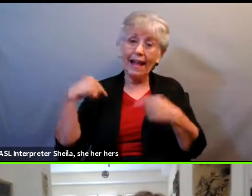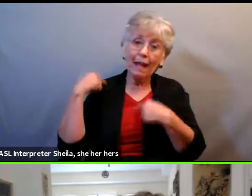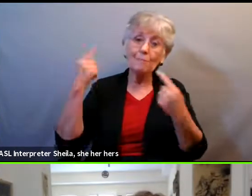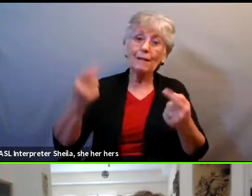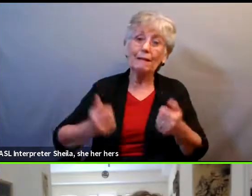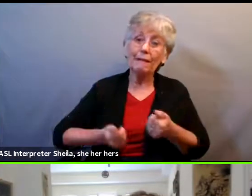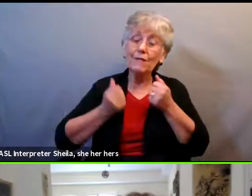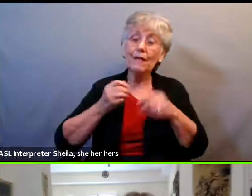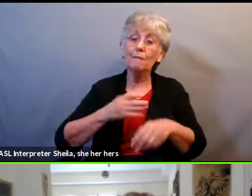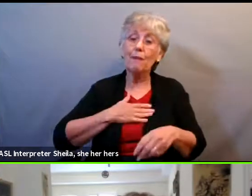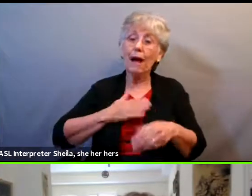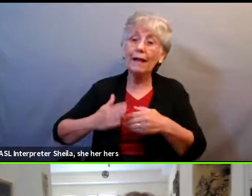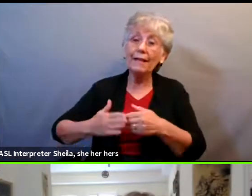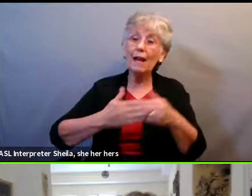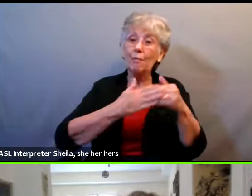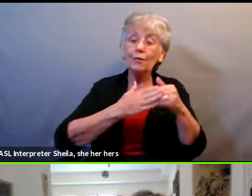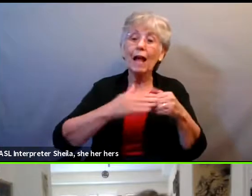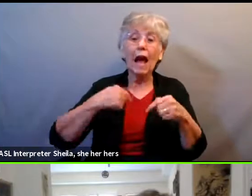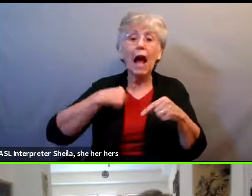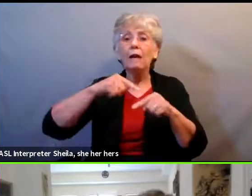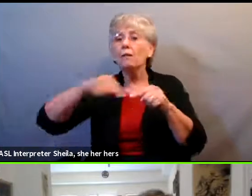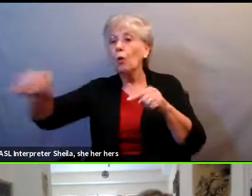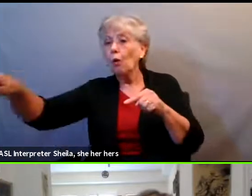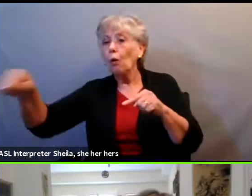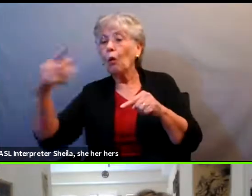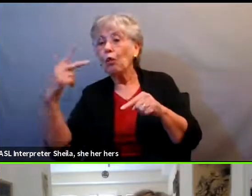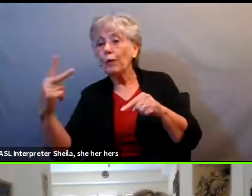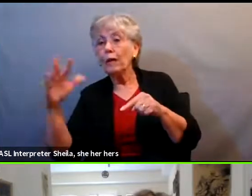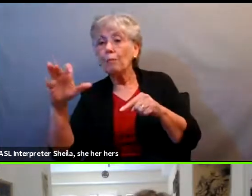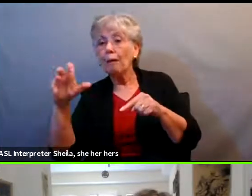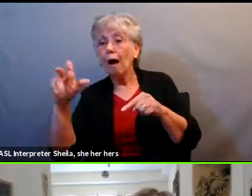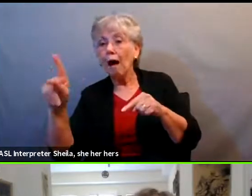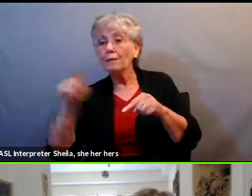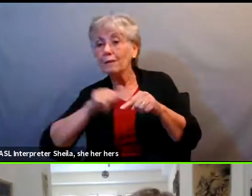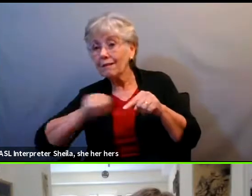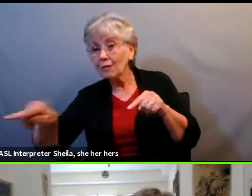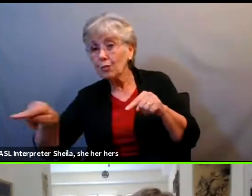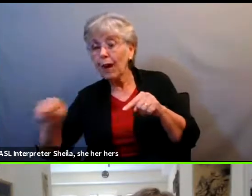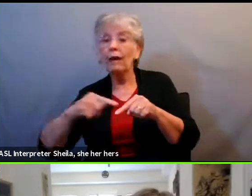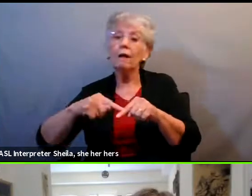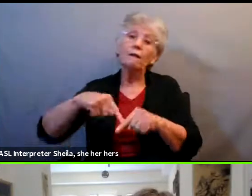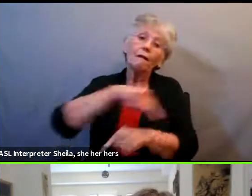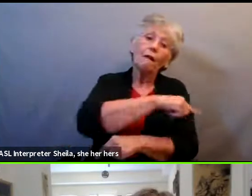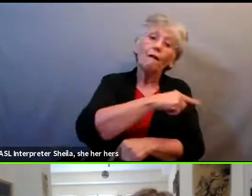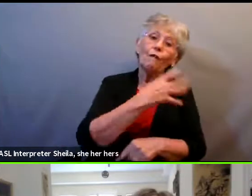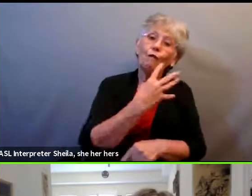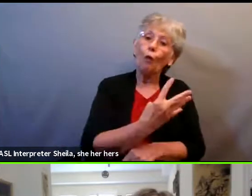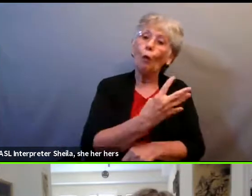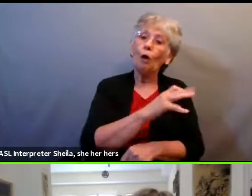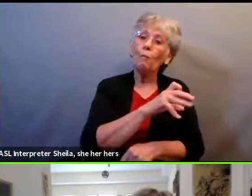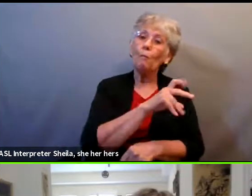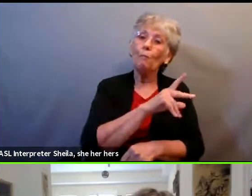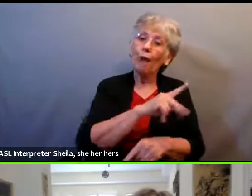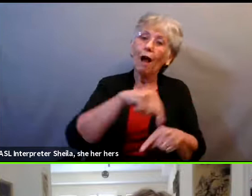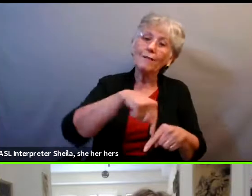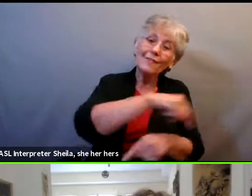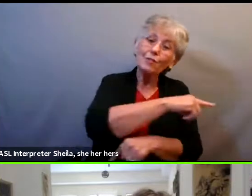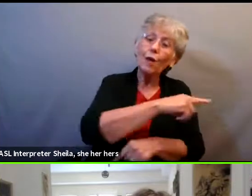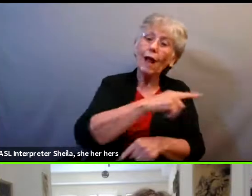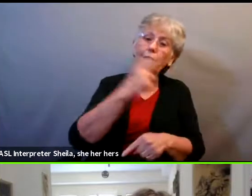walking 3 blocks one way and 4 blocks another way for, you know, more than a